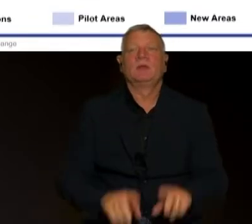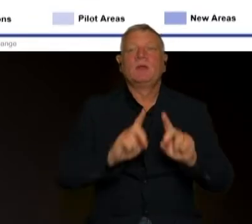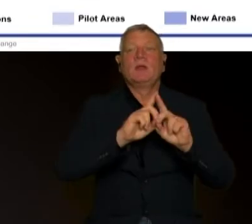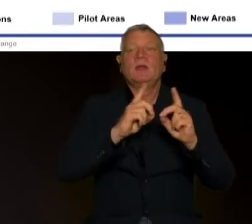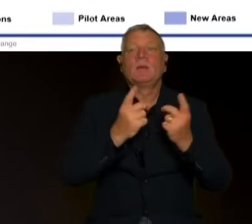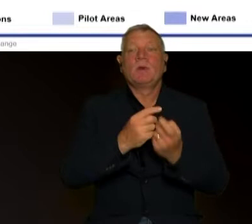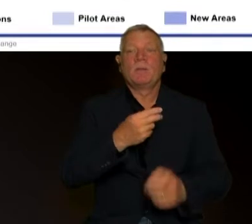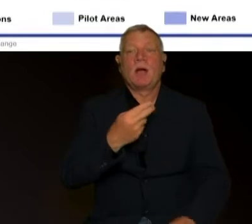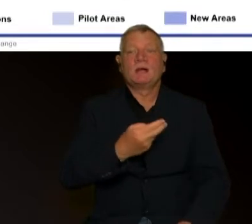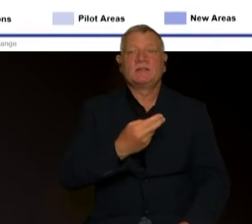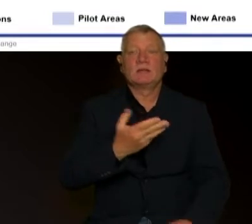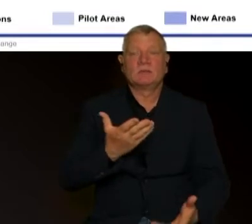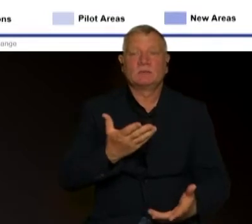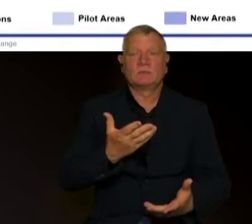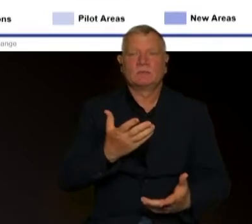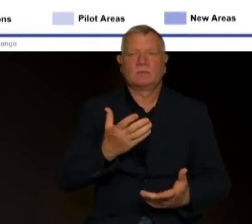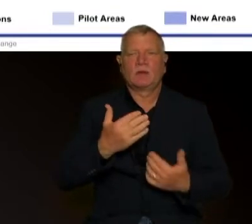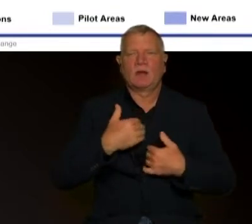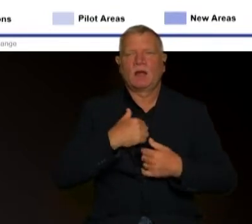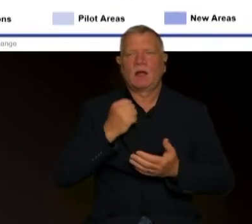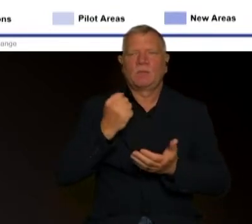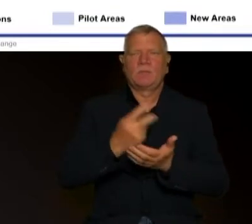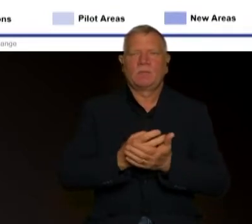structures were approved. In Treasury,